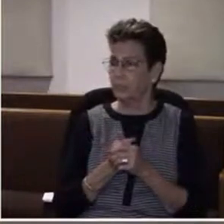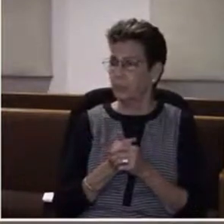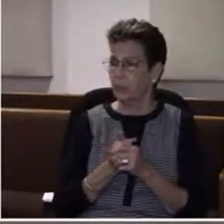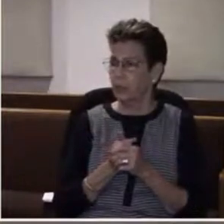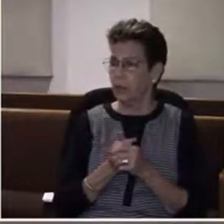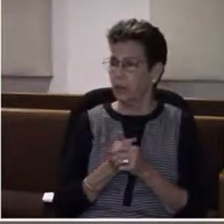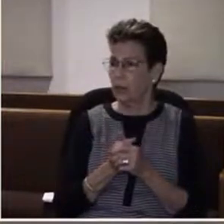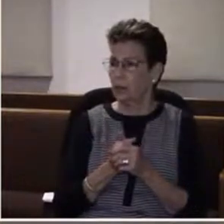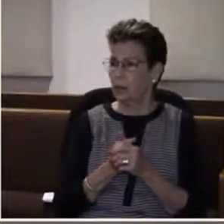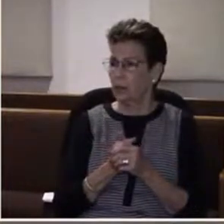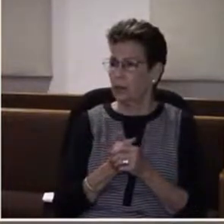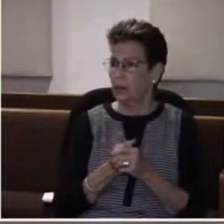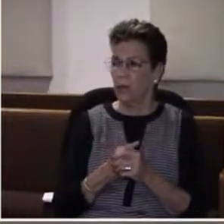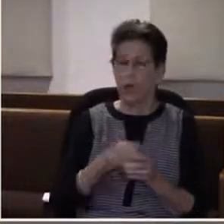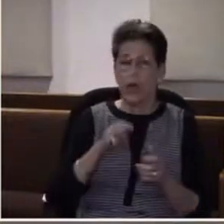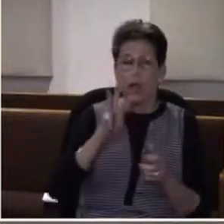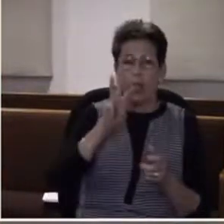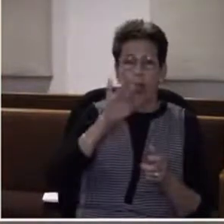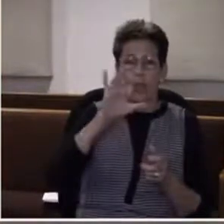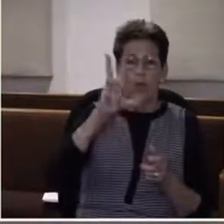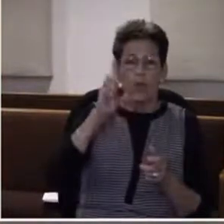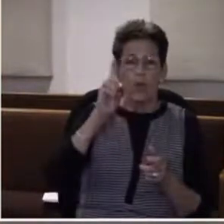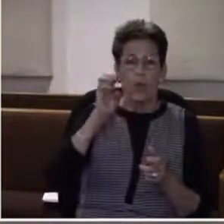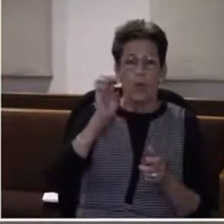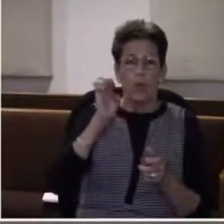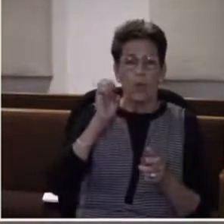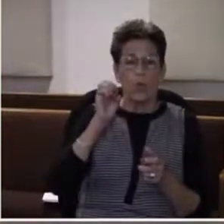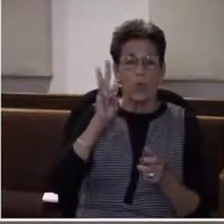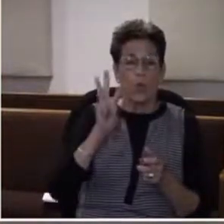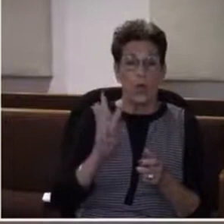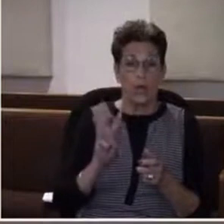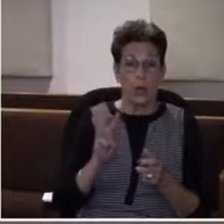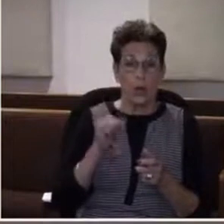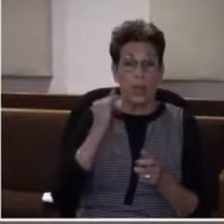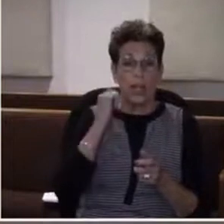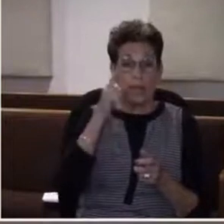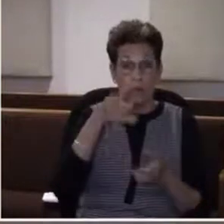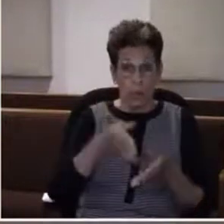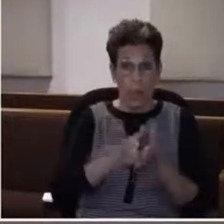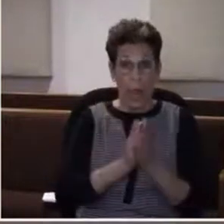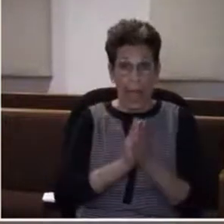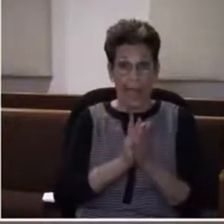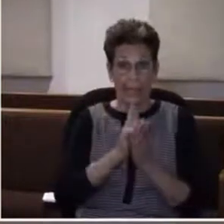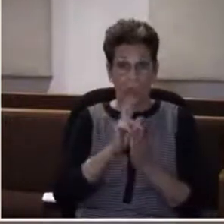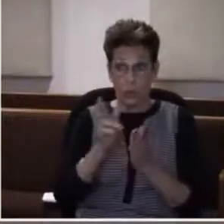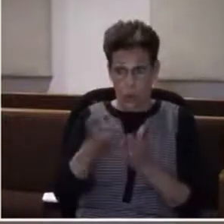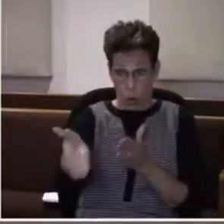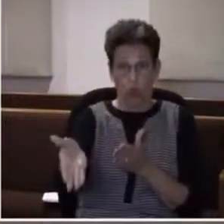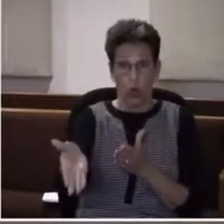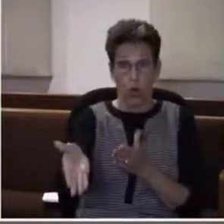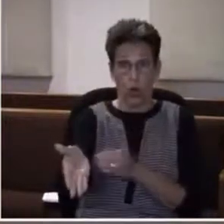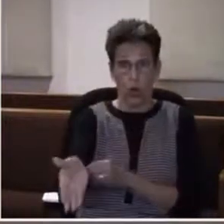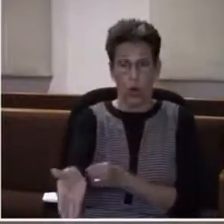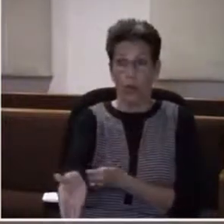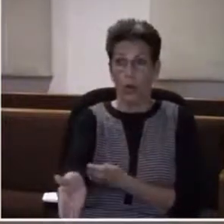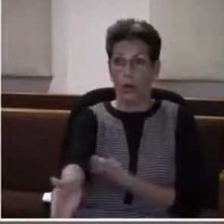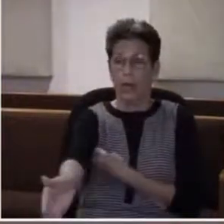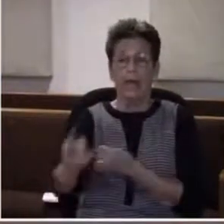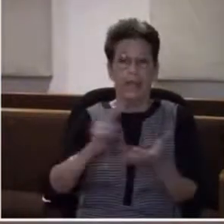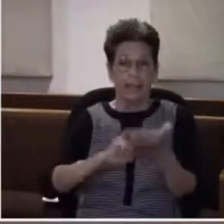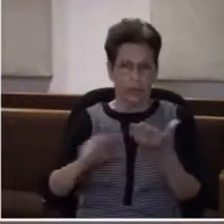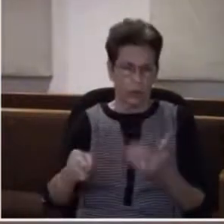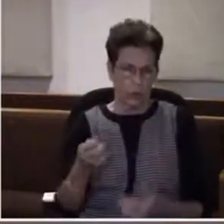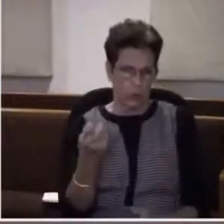derived from the widow of Zarephath. If you were to ask her in verse number 12, and specifically in verse number